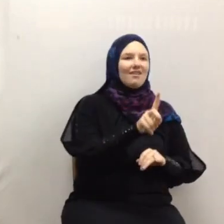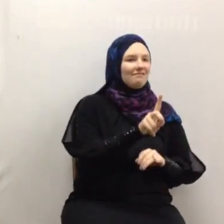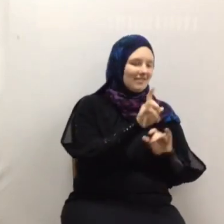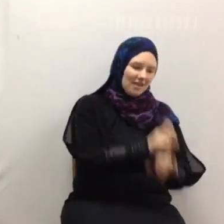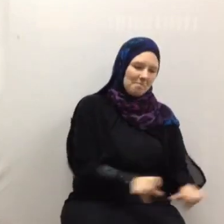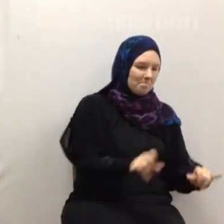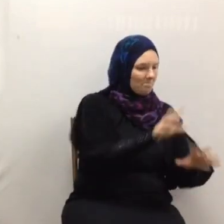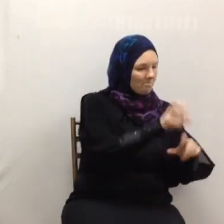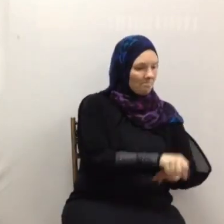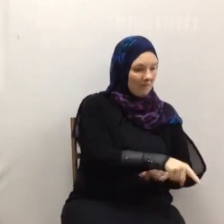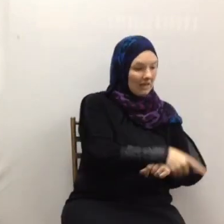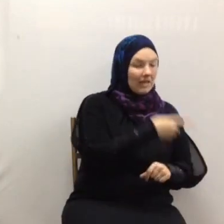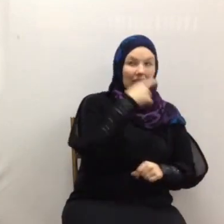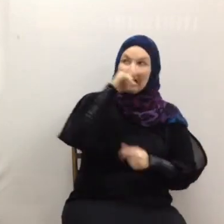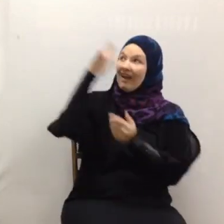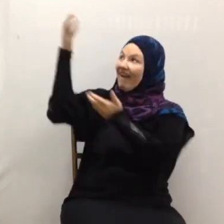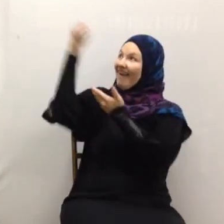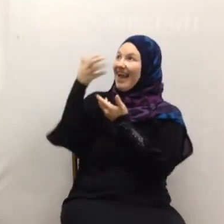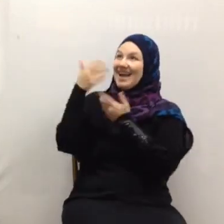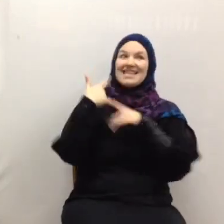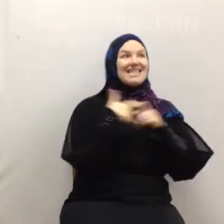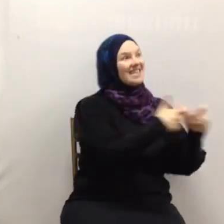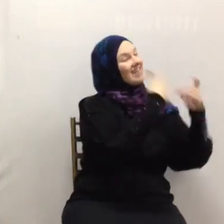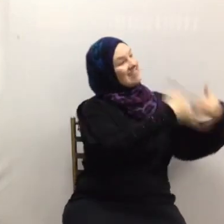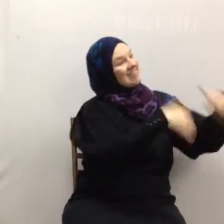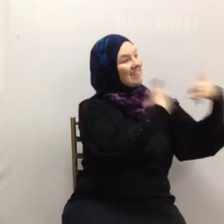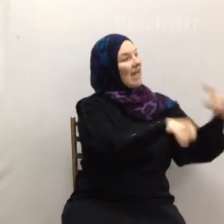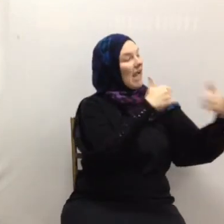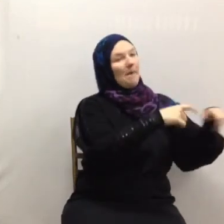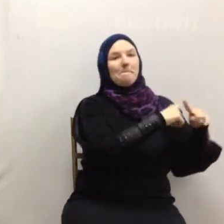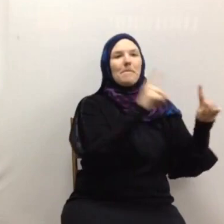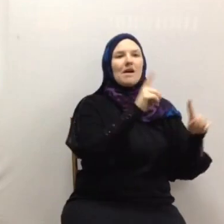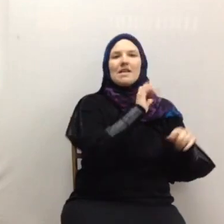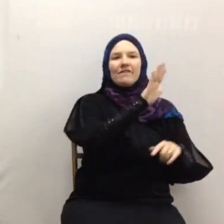it, he's playing with it, before he thinks to say thank you.